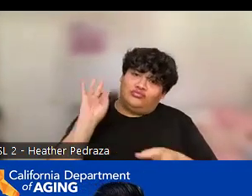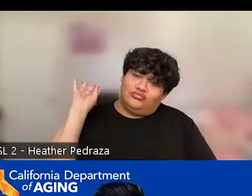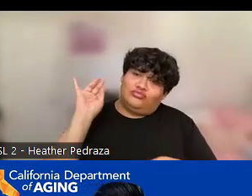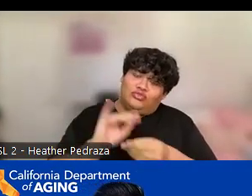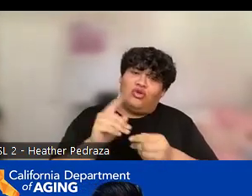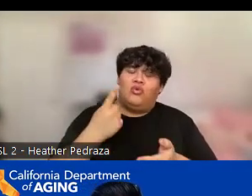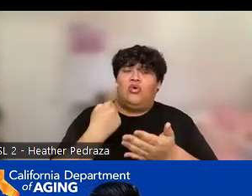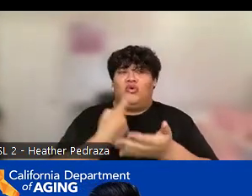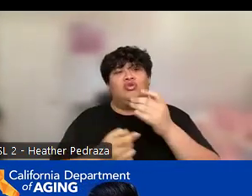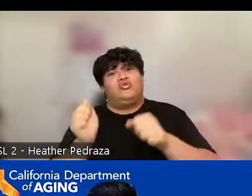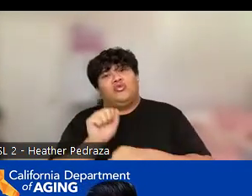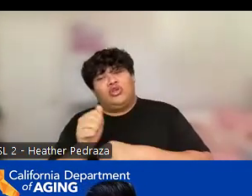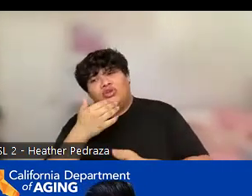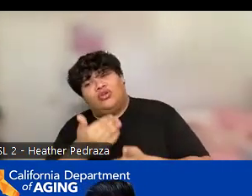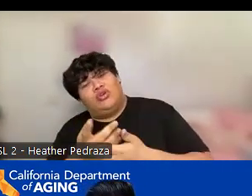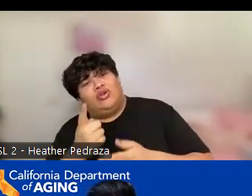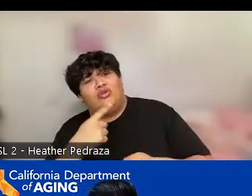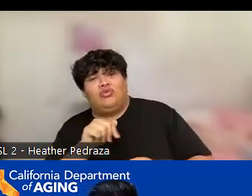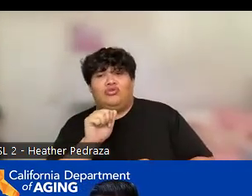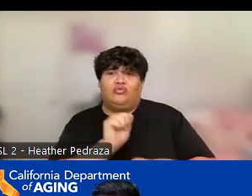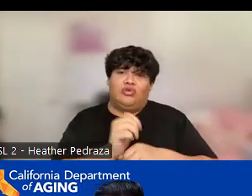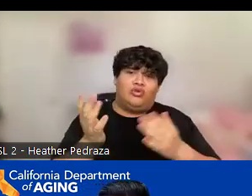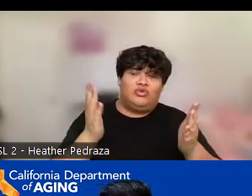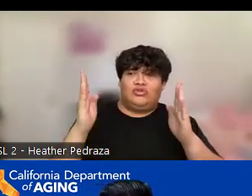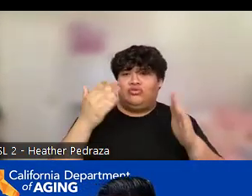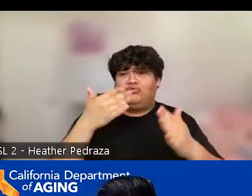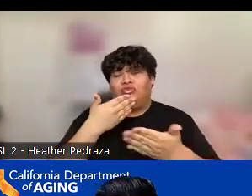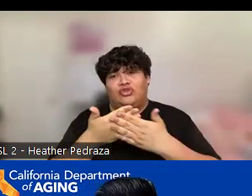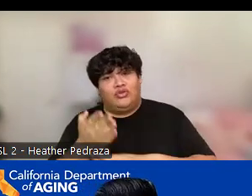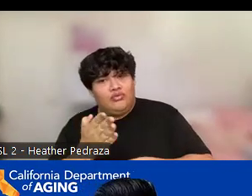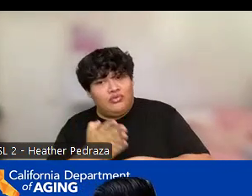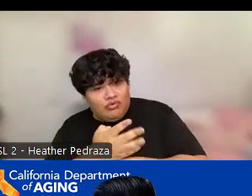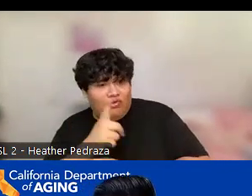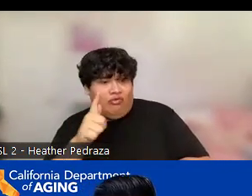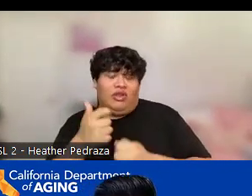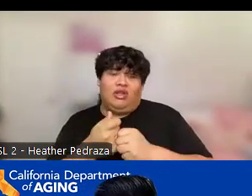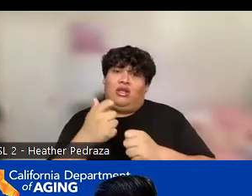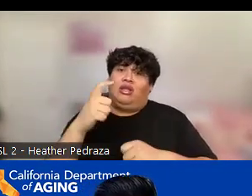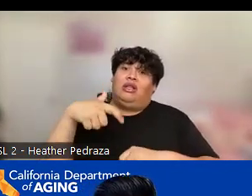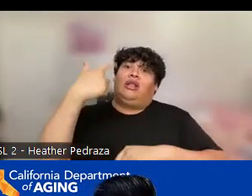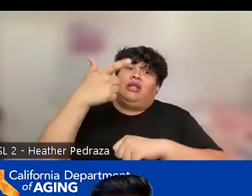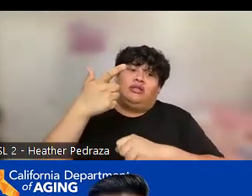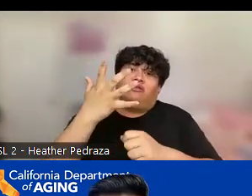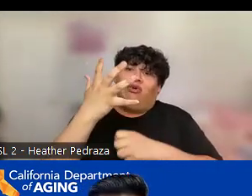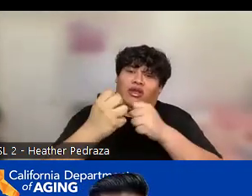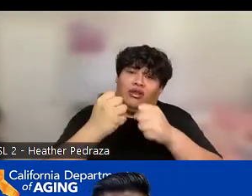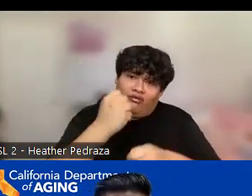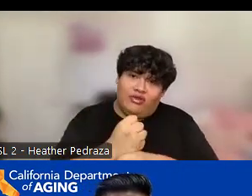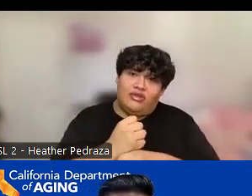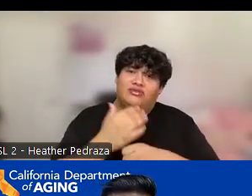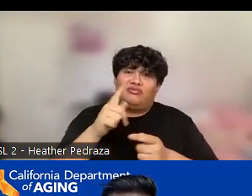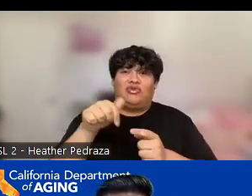well and where there's room for improvement to better inform implementation over the next 5 years. We can go to the first slide, please.